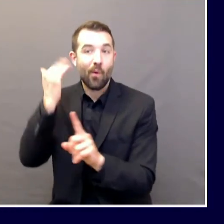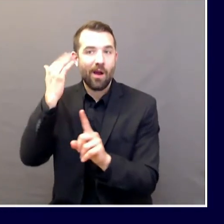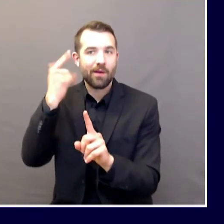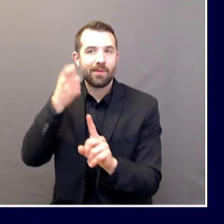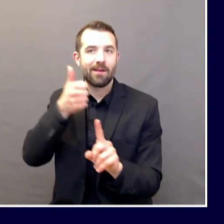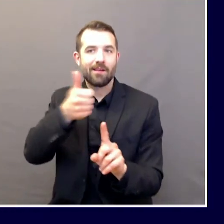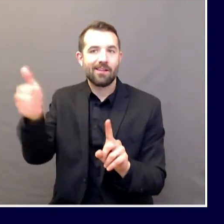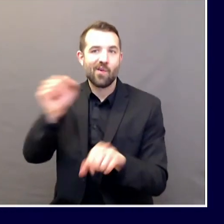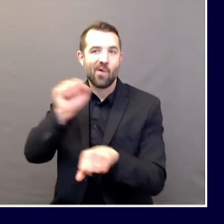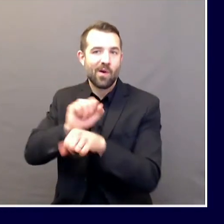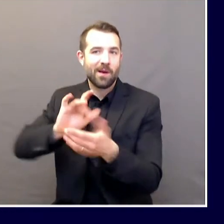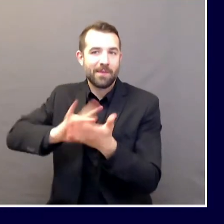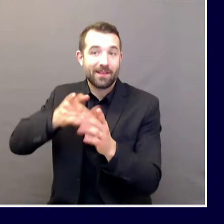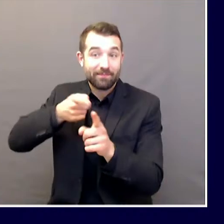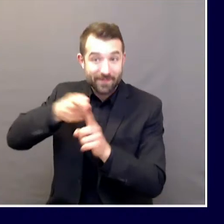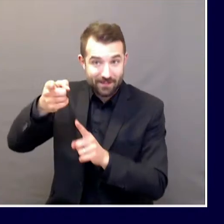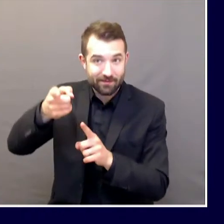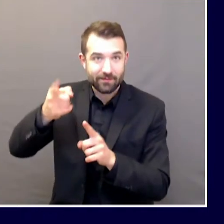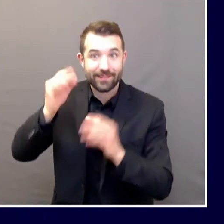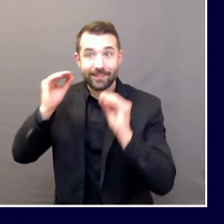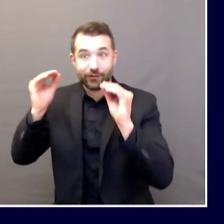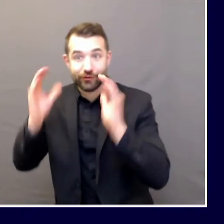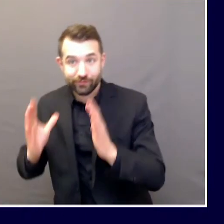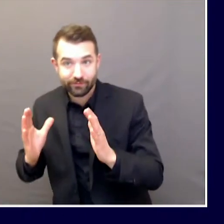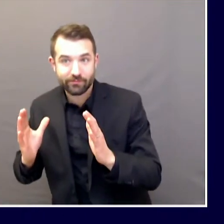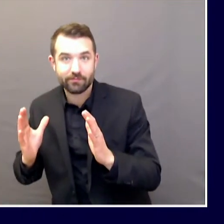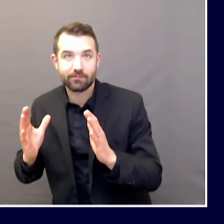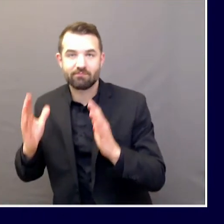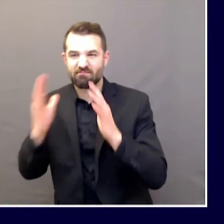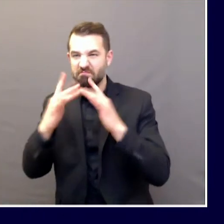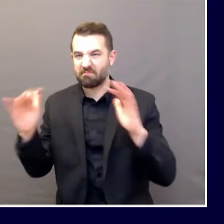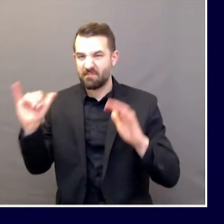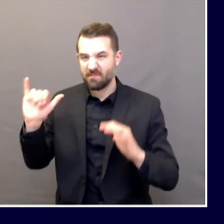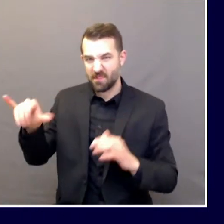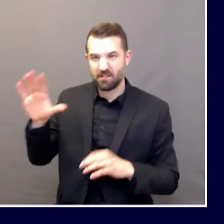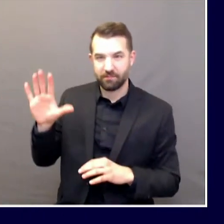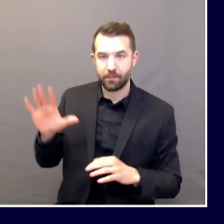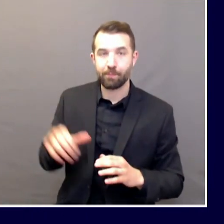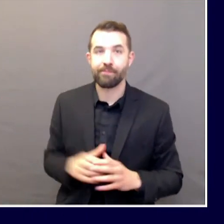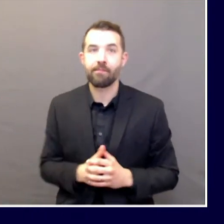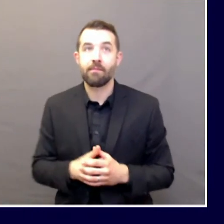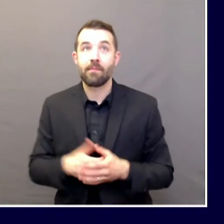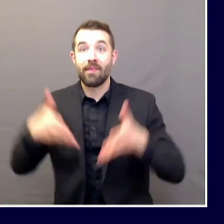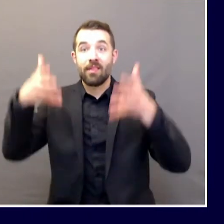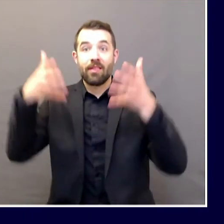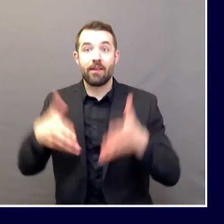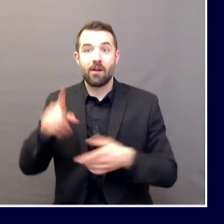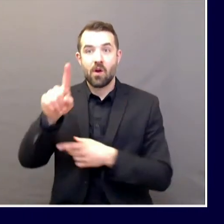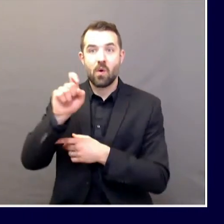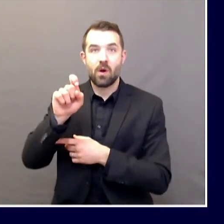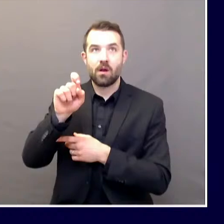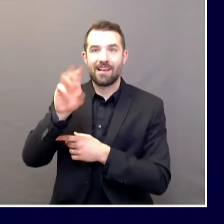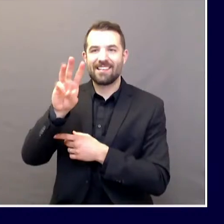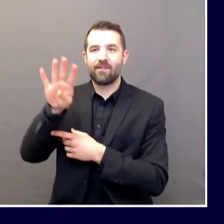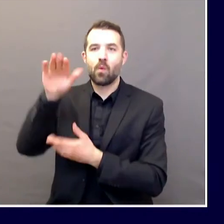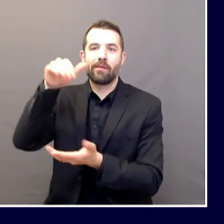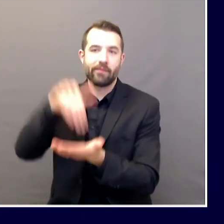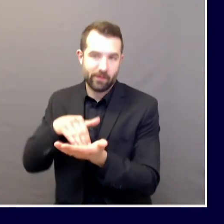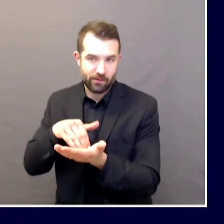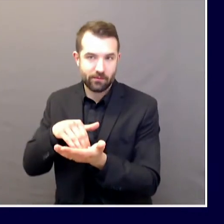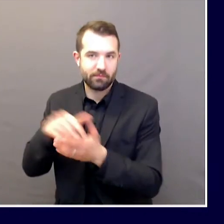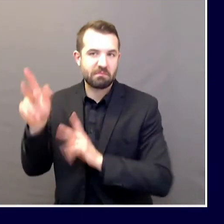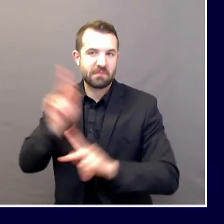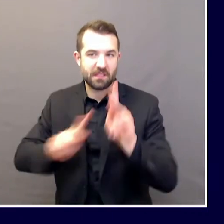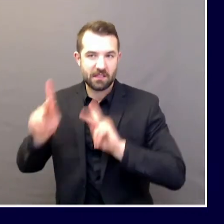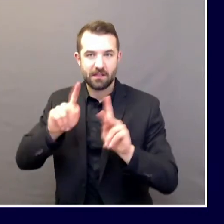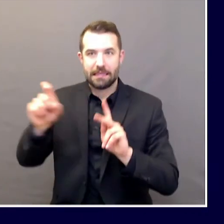example. So we're looking at about 164,000 people in this group that are starting today eligible. Over the past